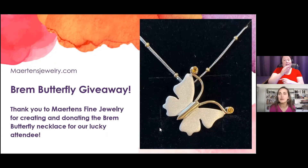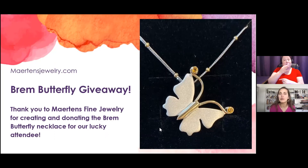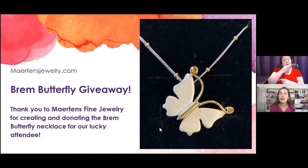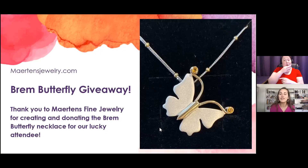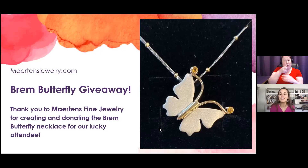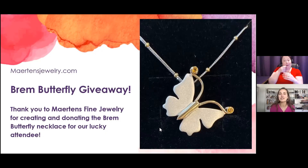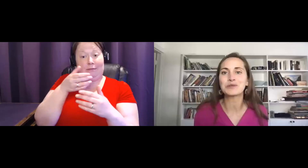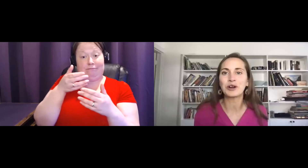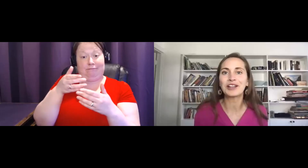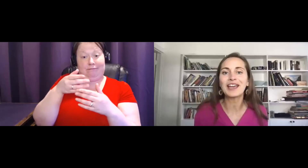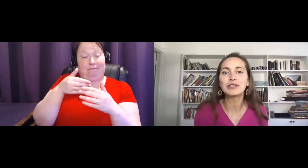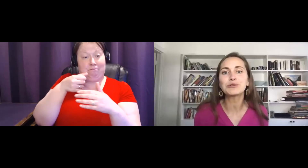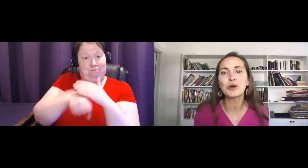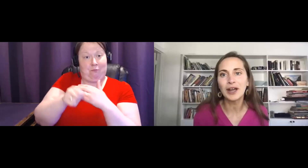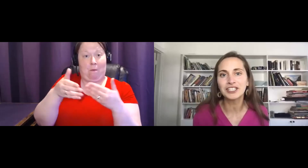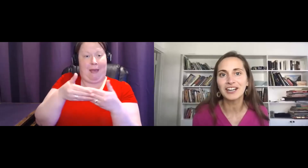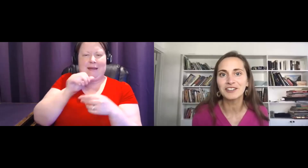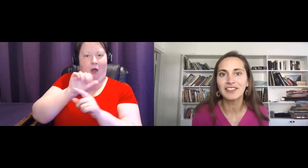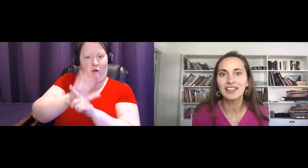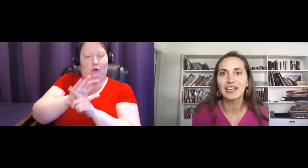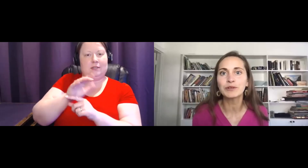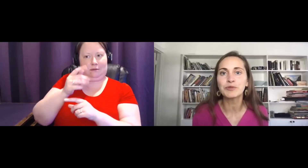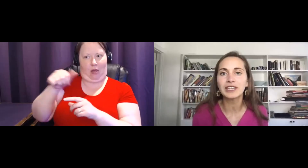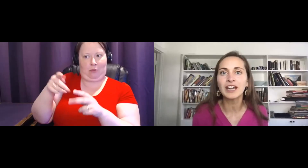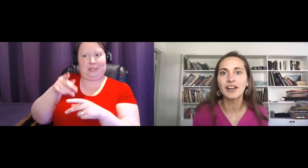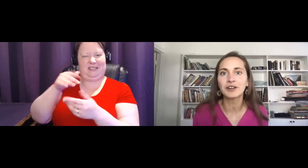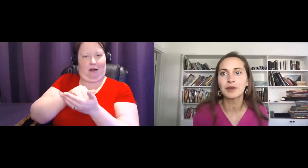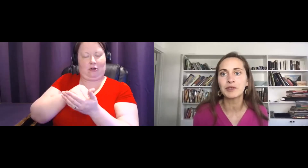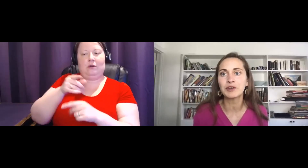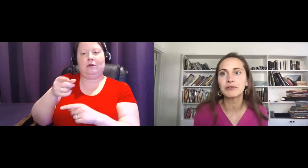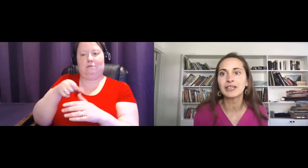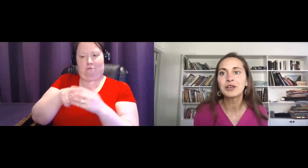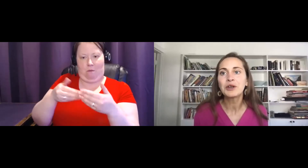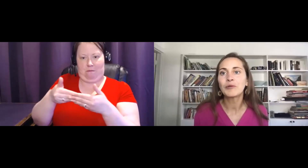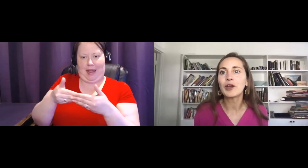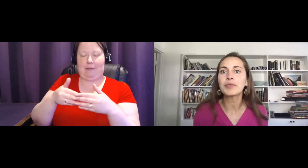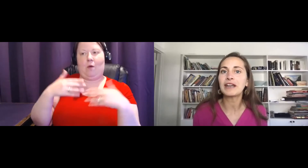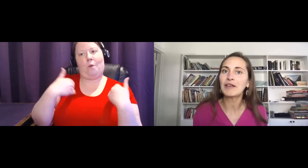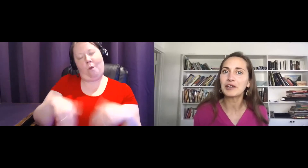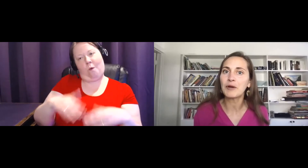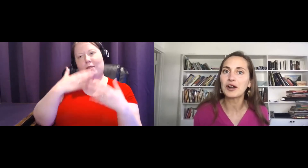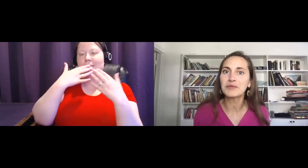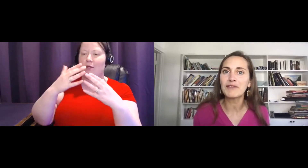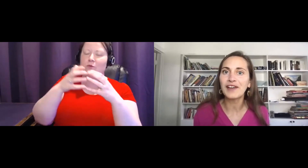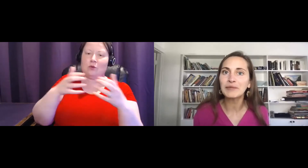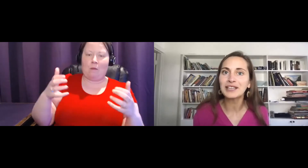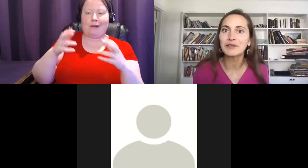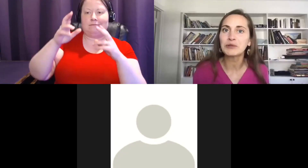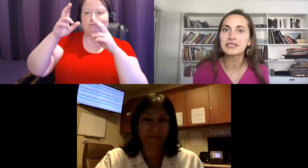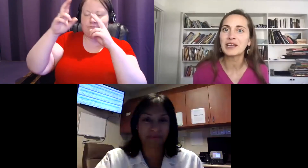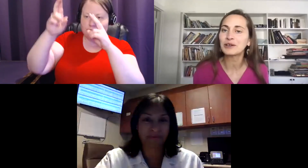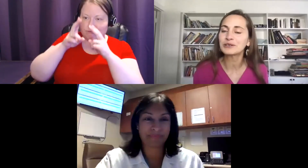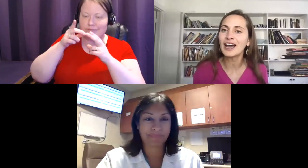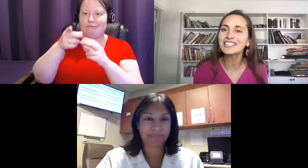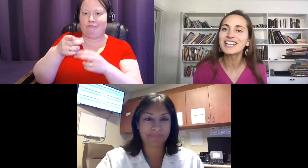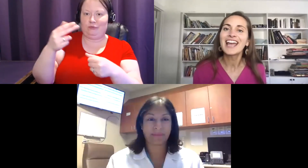bring another life into this world. Thank you so much, Dr. Nathan. It was really an honor to be with you. And we hope that now that you're part of the Brehm family, that we